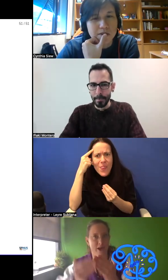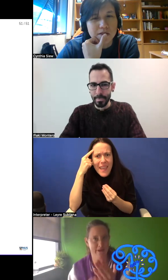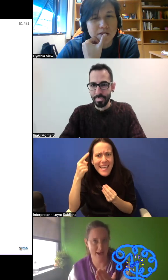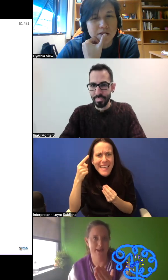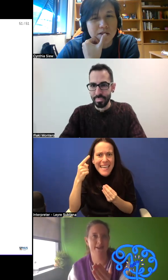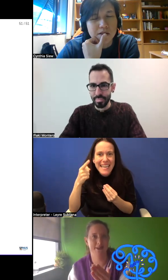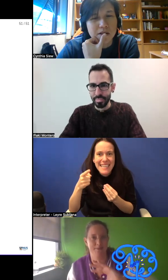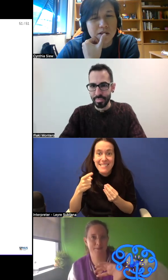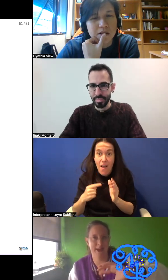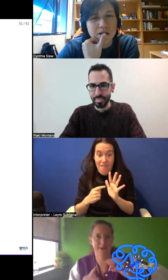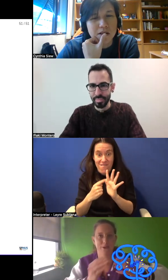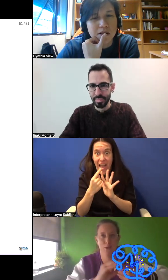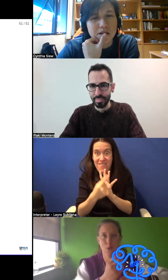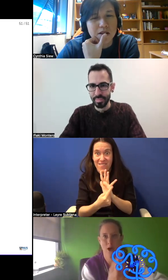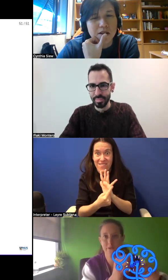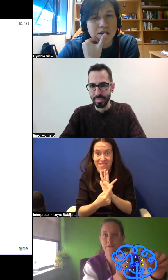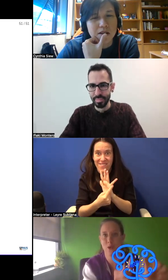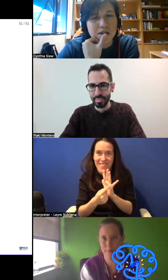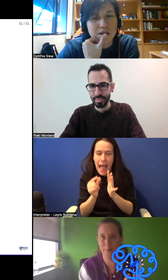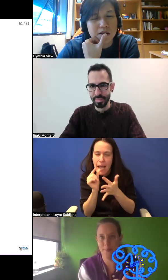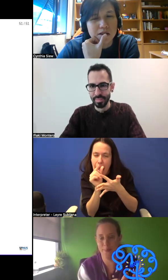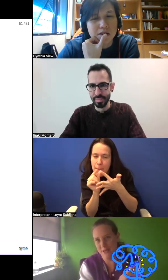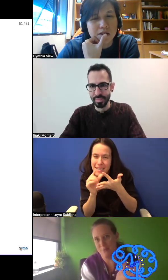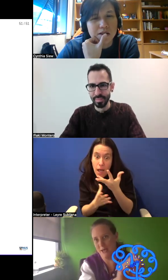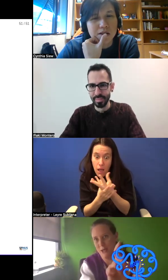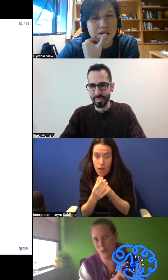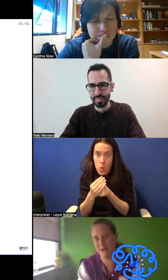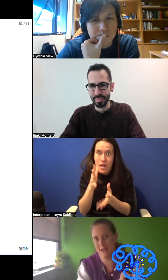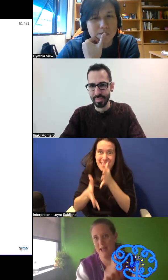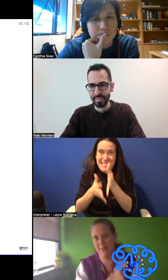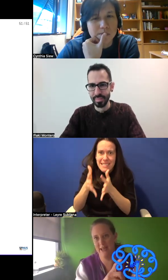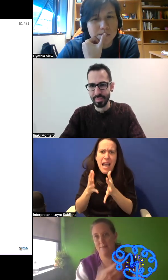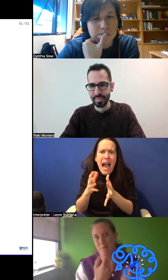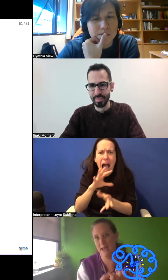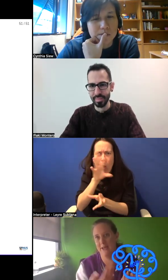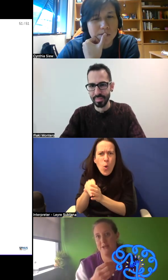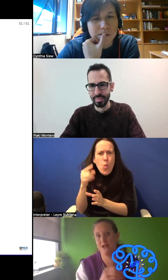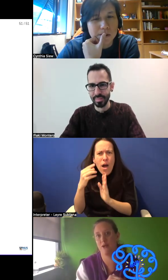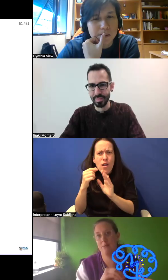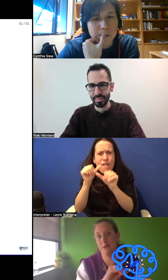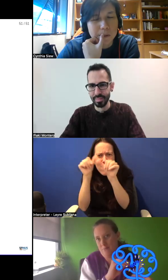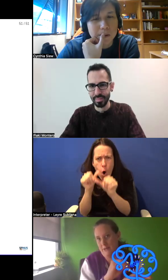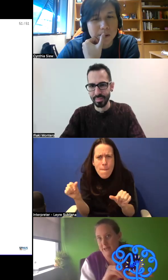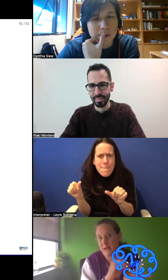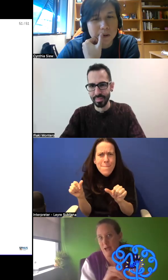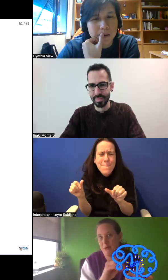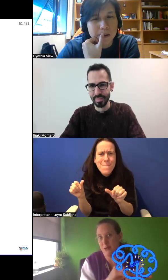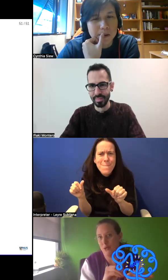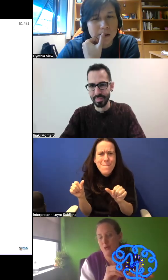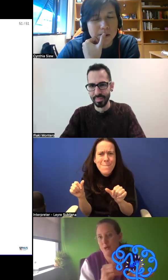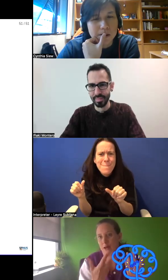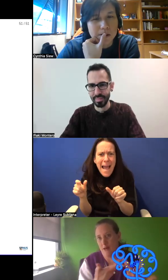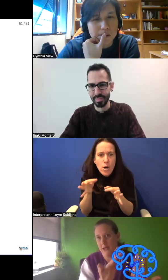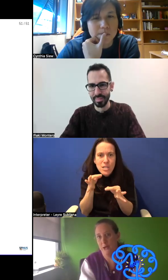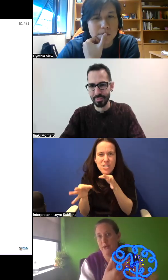those 5 elements into one form? That's my question, and then make it